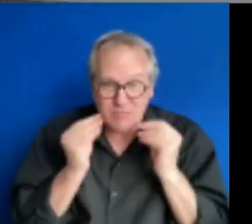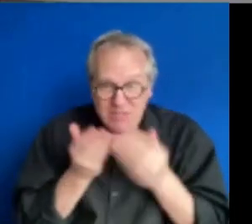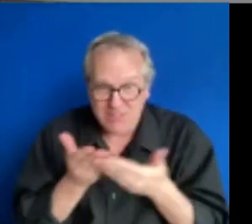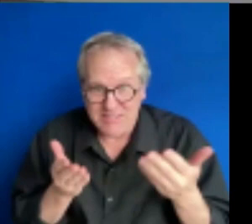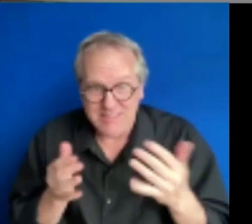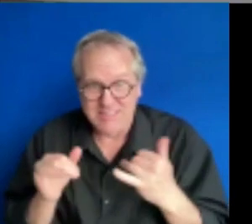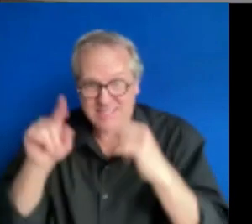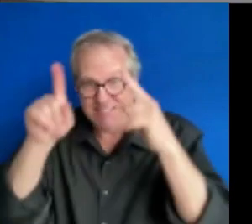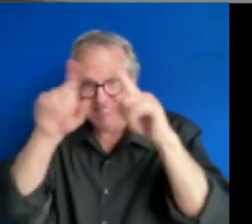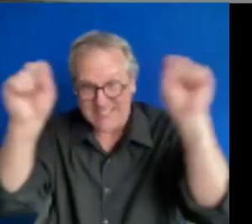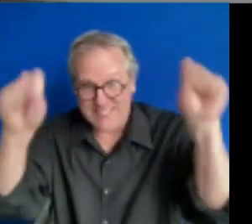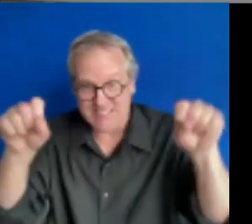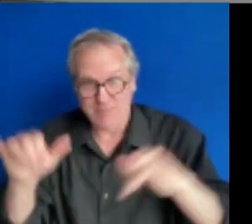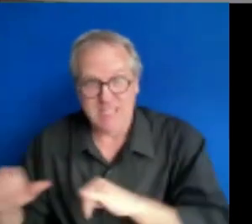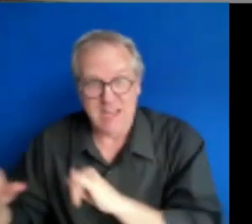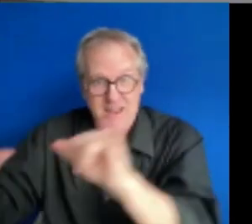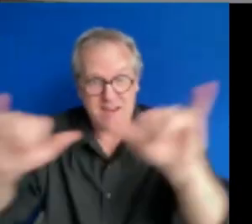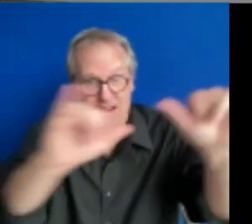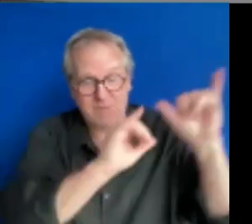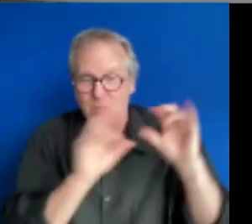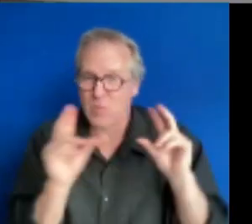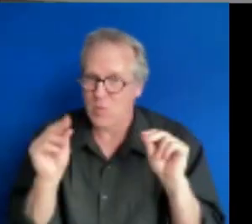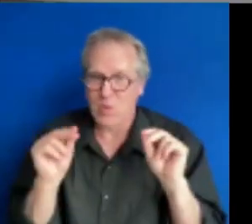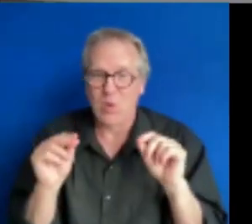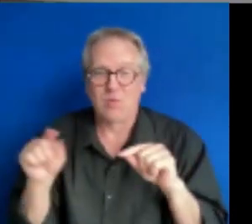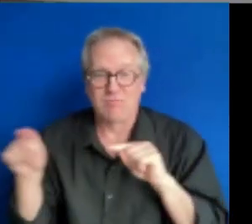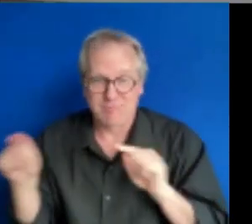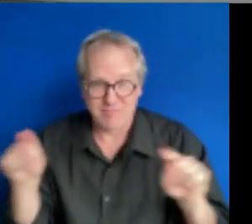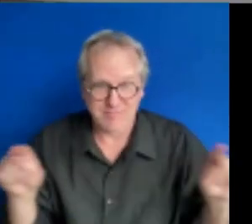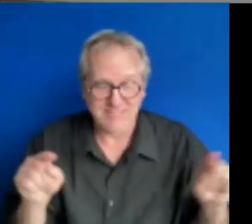these systems in the same way.